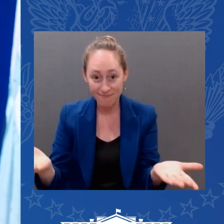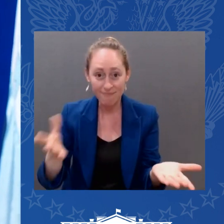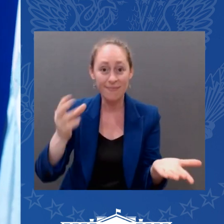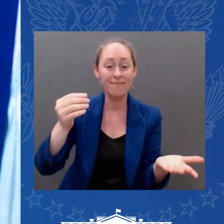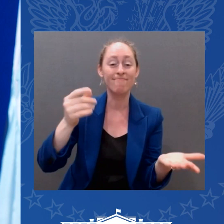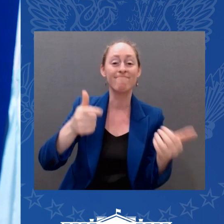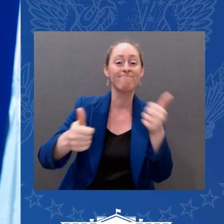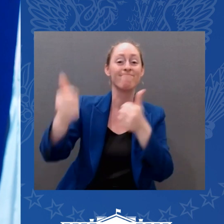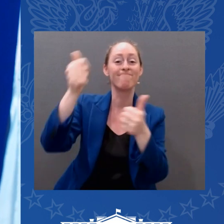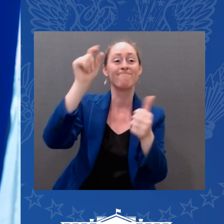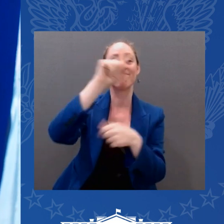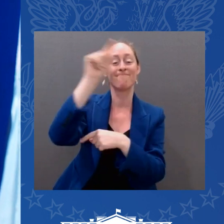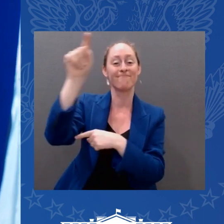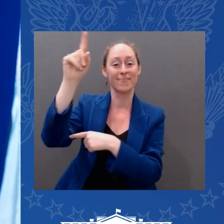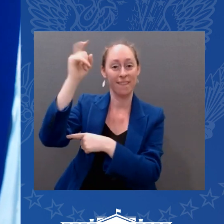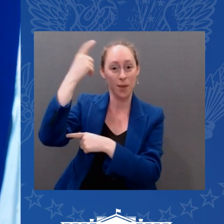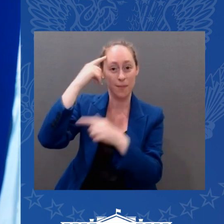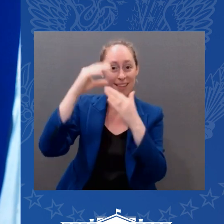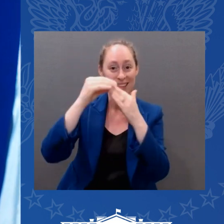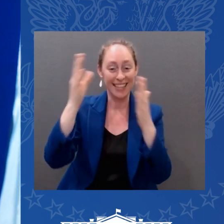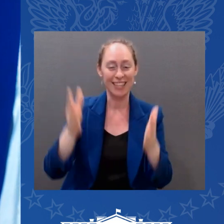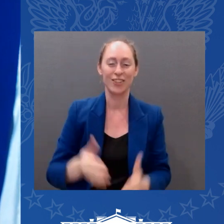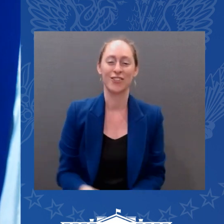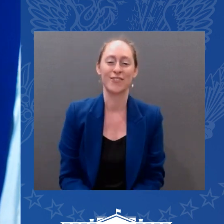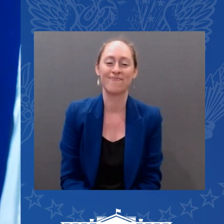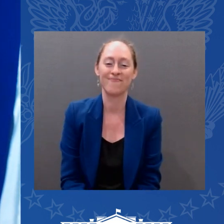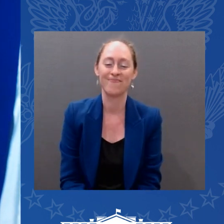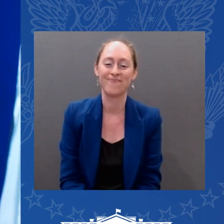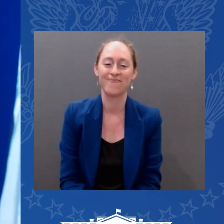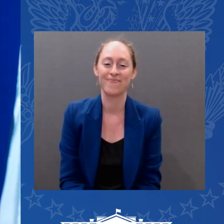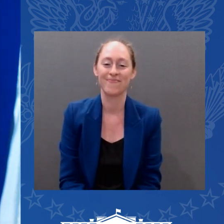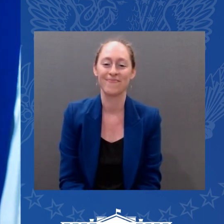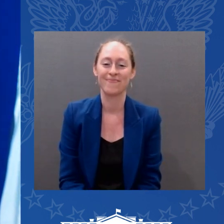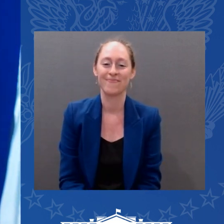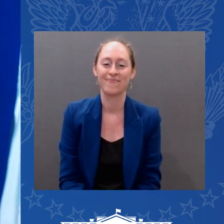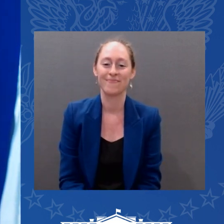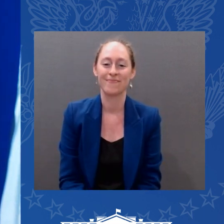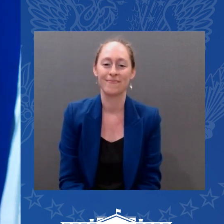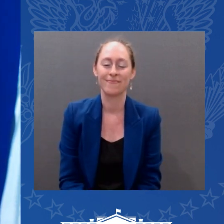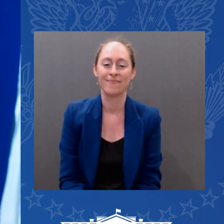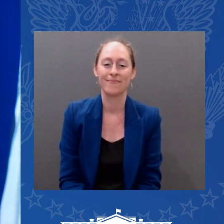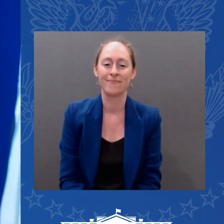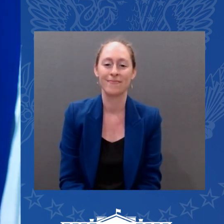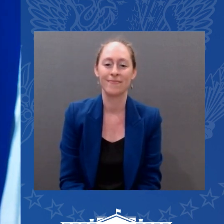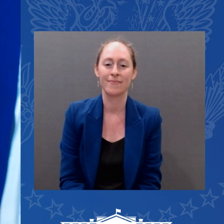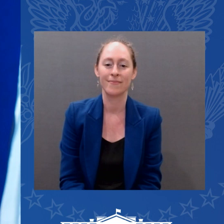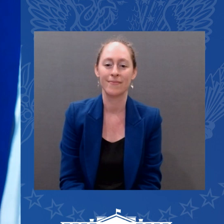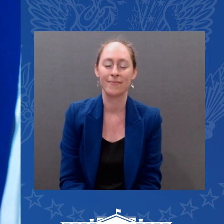secretary generals of the United Nations and of the Organization of American States,